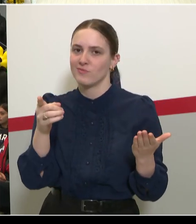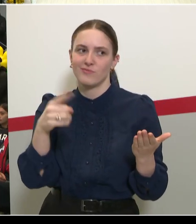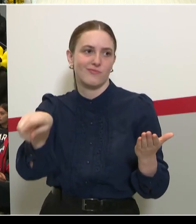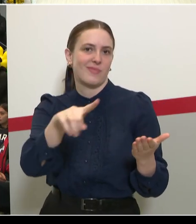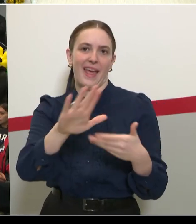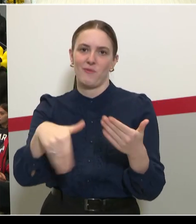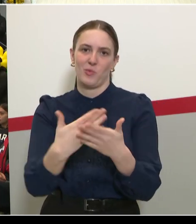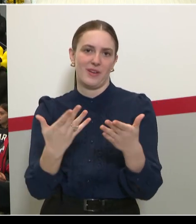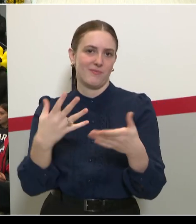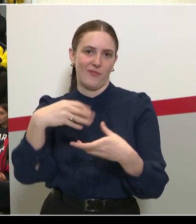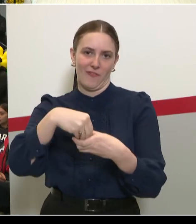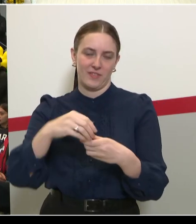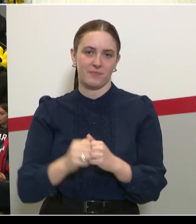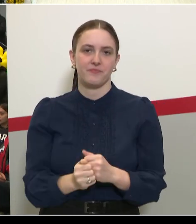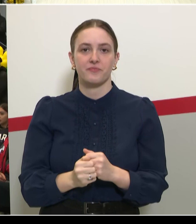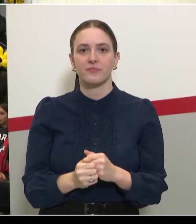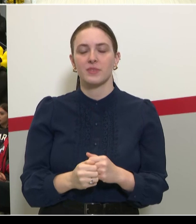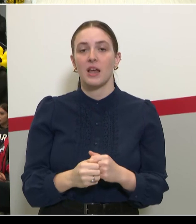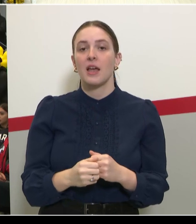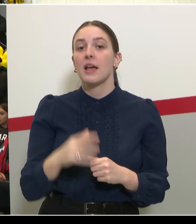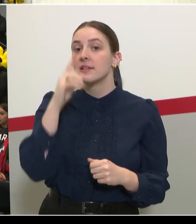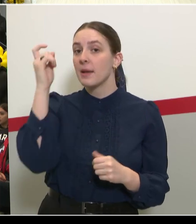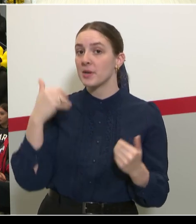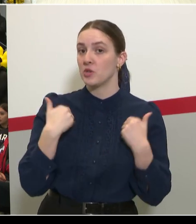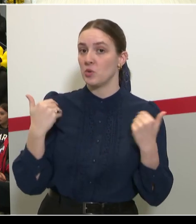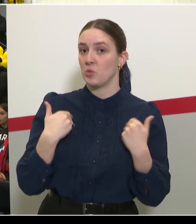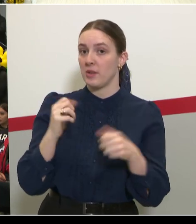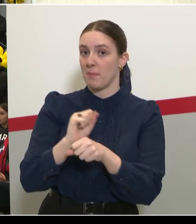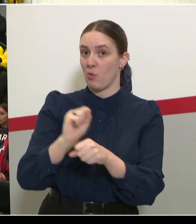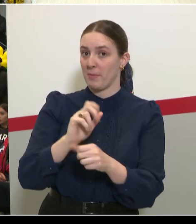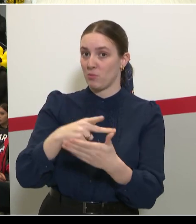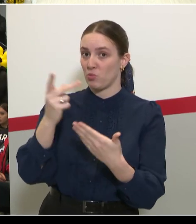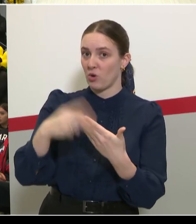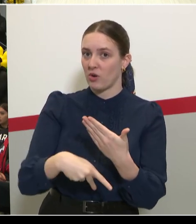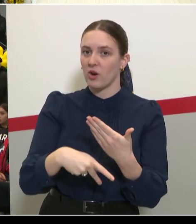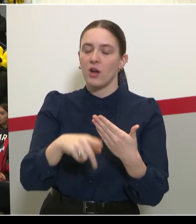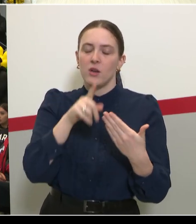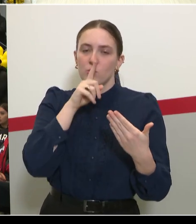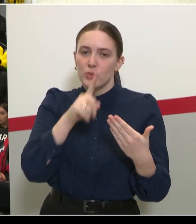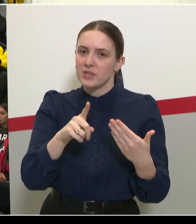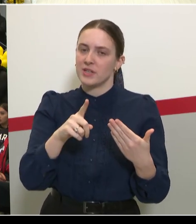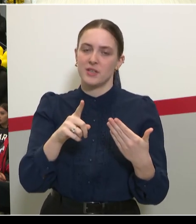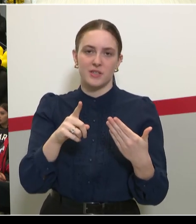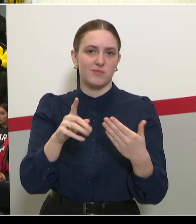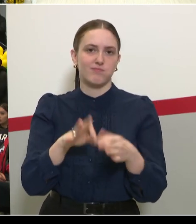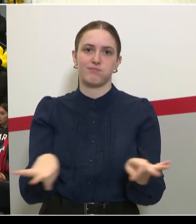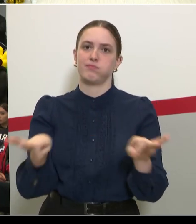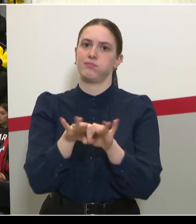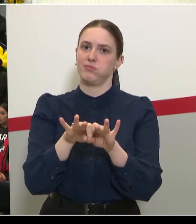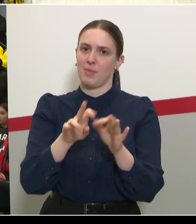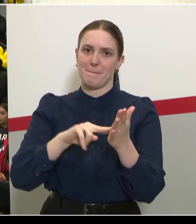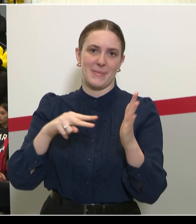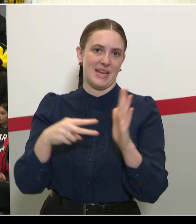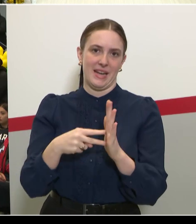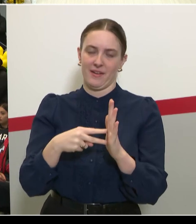Summer Youth Employment Program is a meaningful one for so many